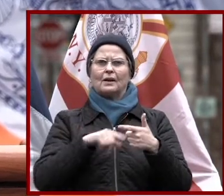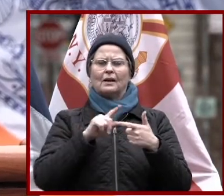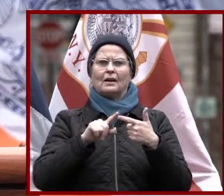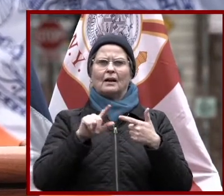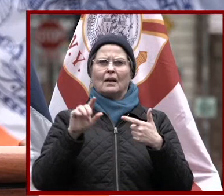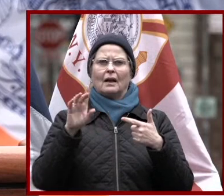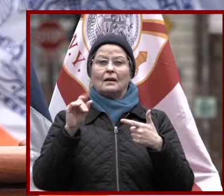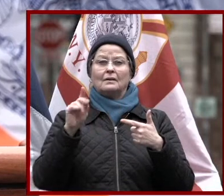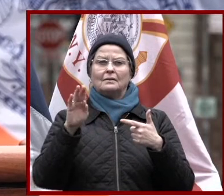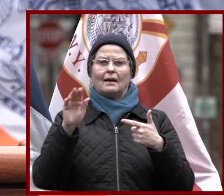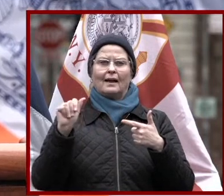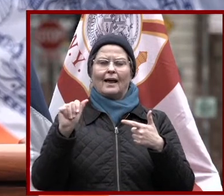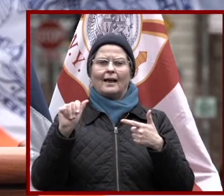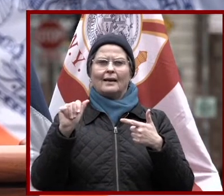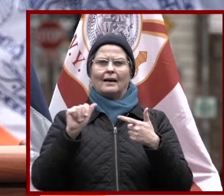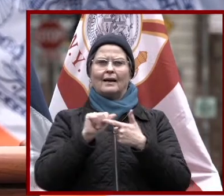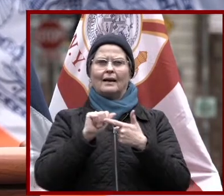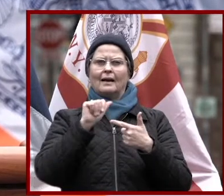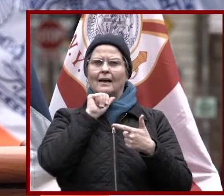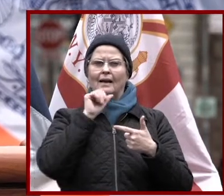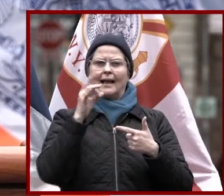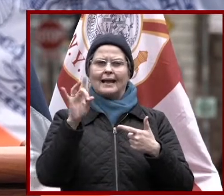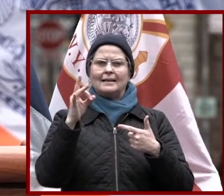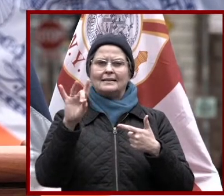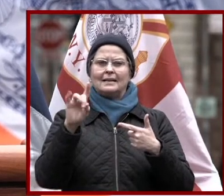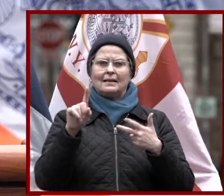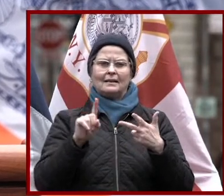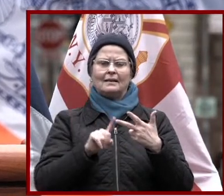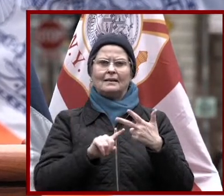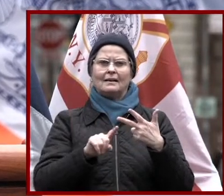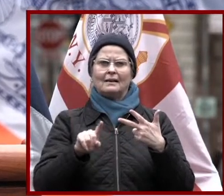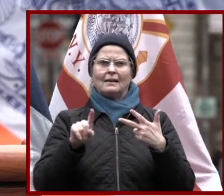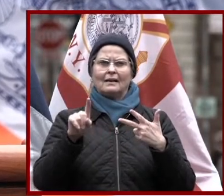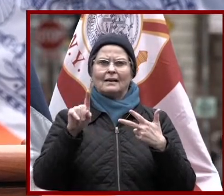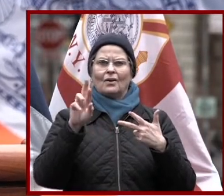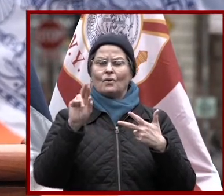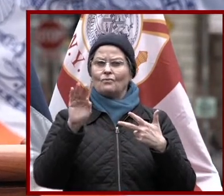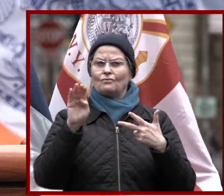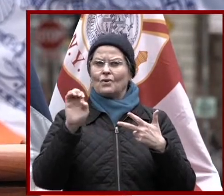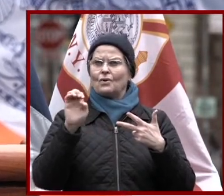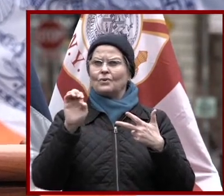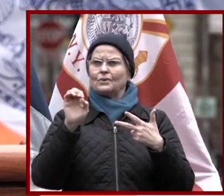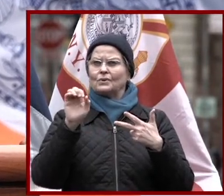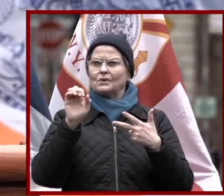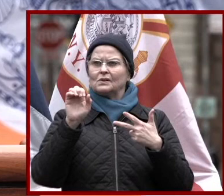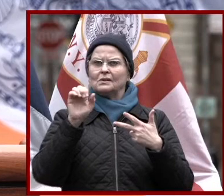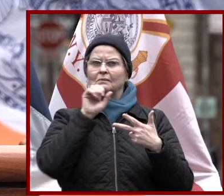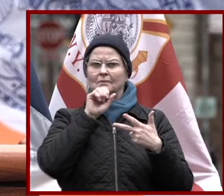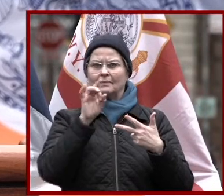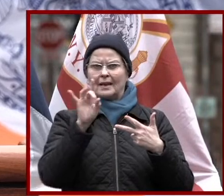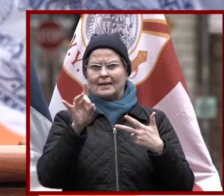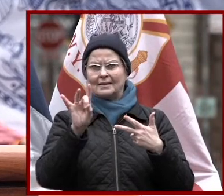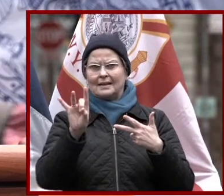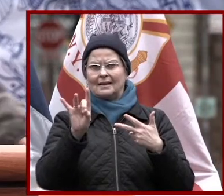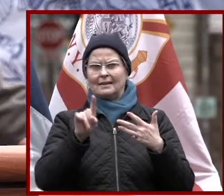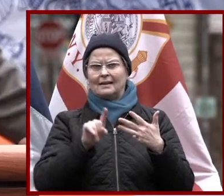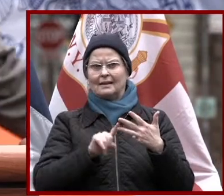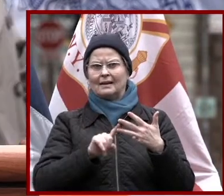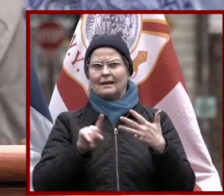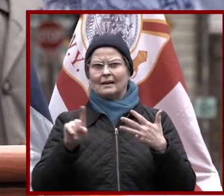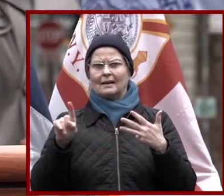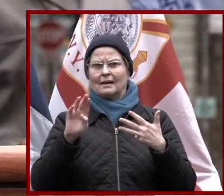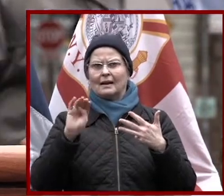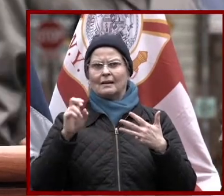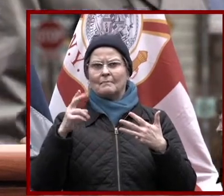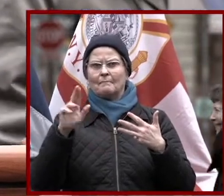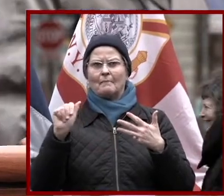23, Diana Gorjoy, age 18, Rose Friedman, age 18,